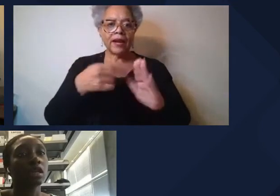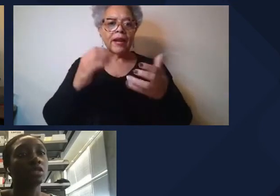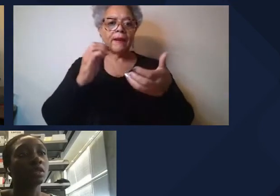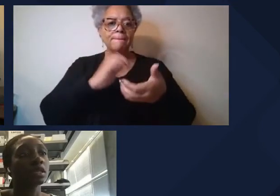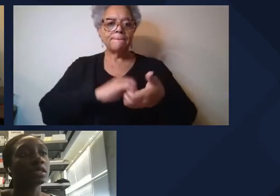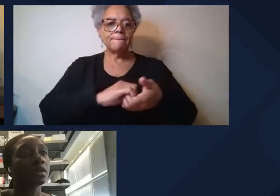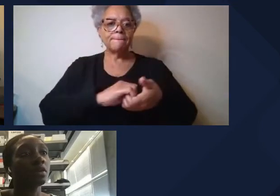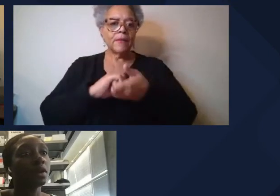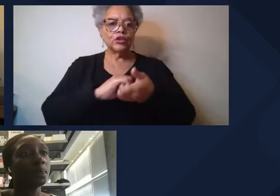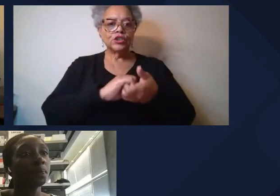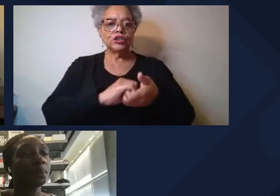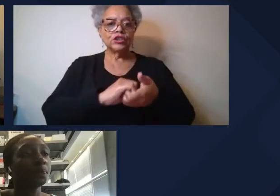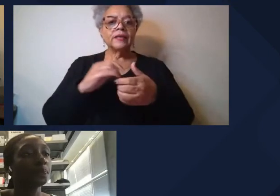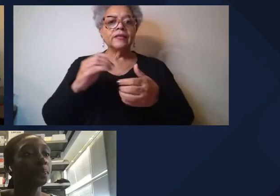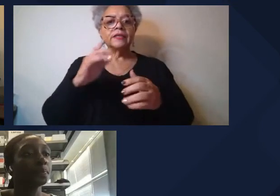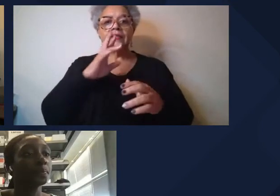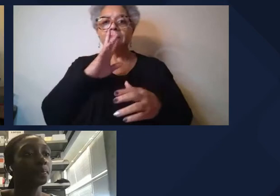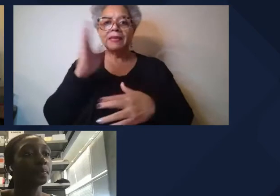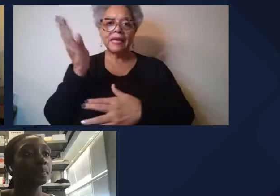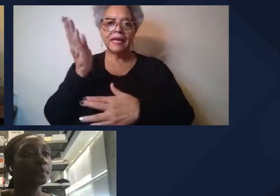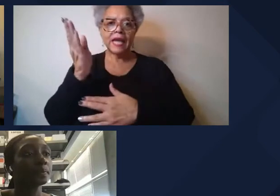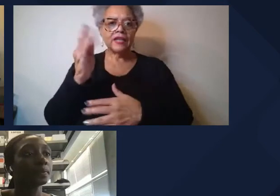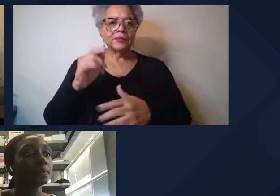speaking engagements, etc.?